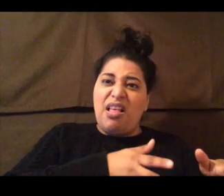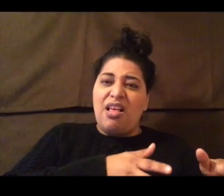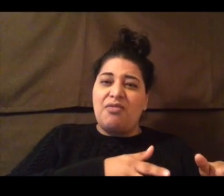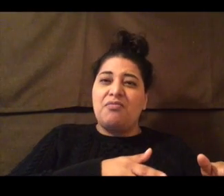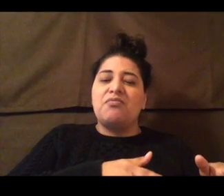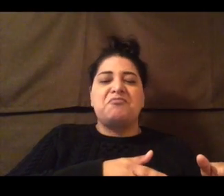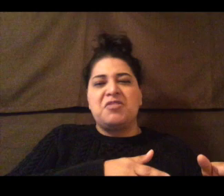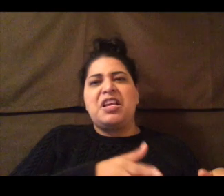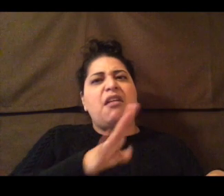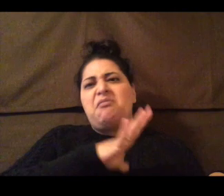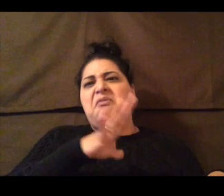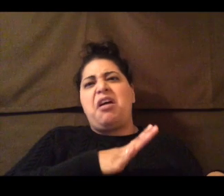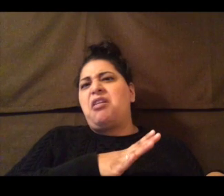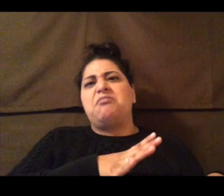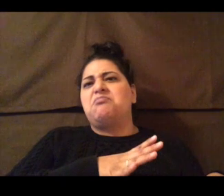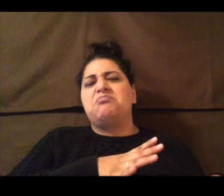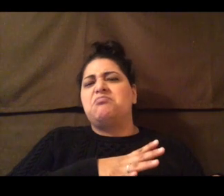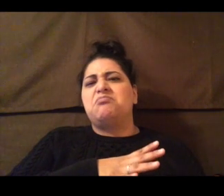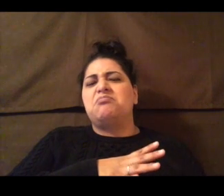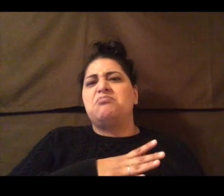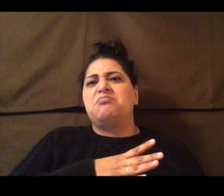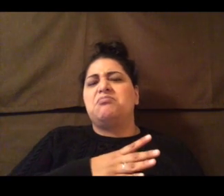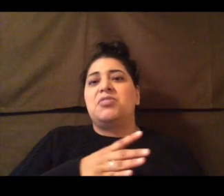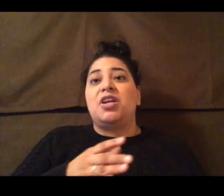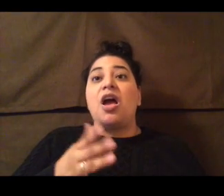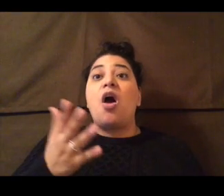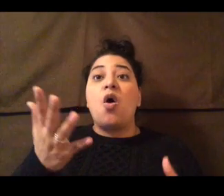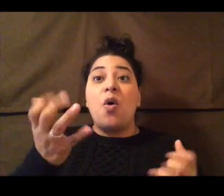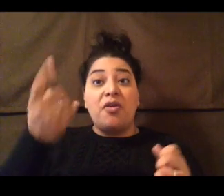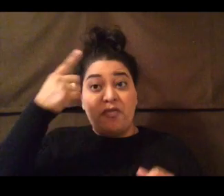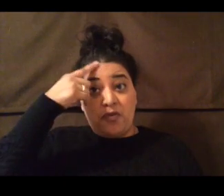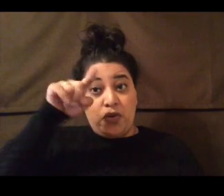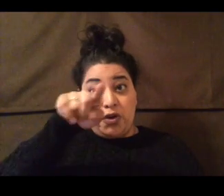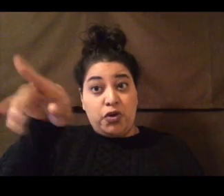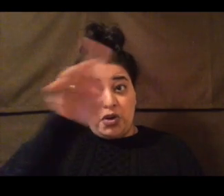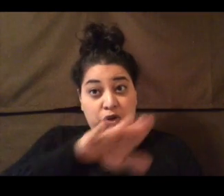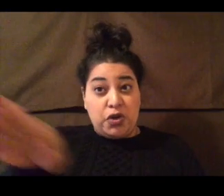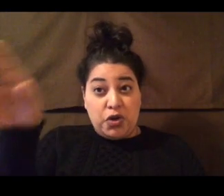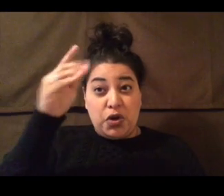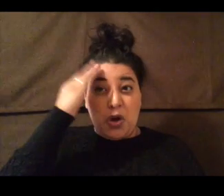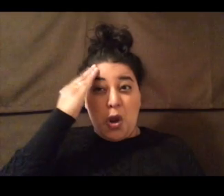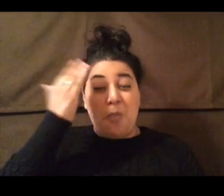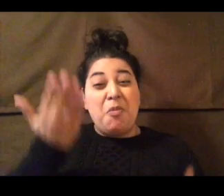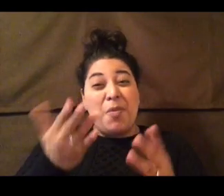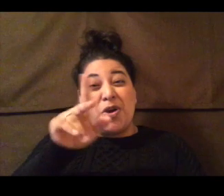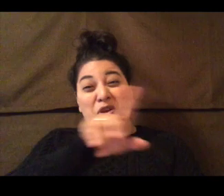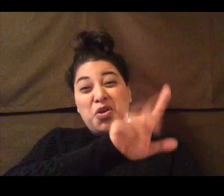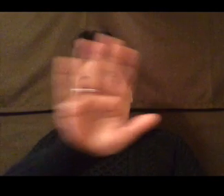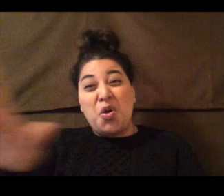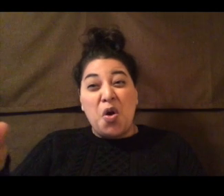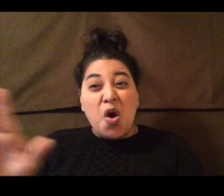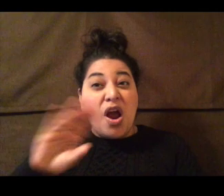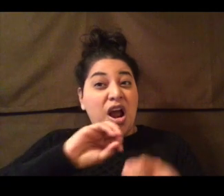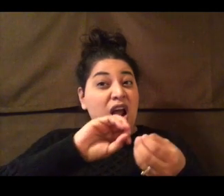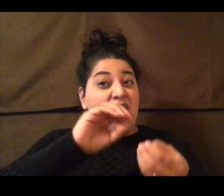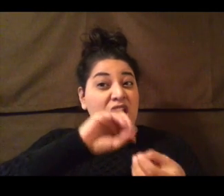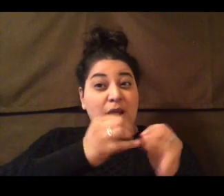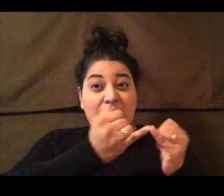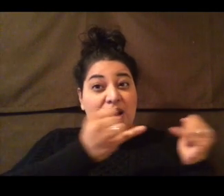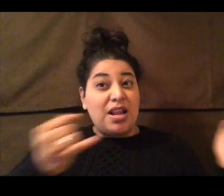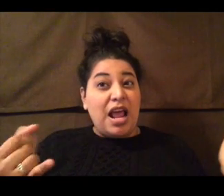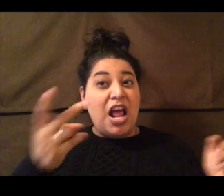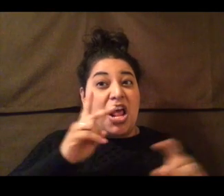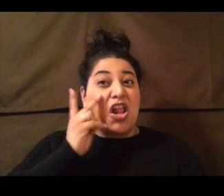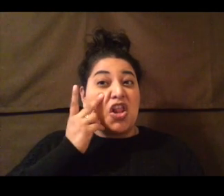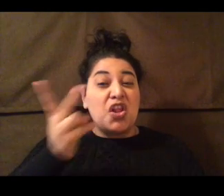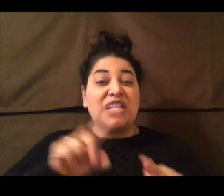And I want you guys to know that your number line might not look like mine. So someone else in your class or one of your